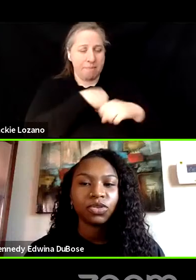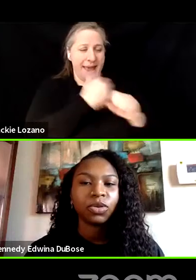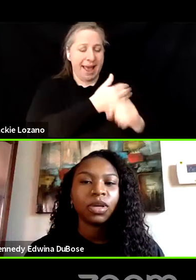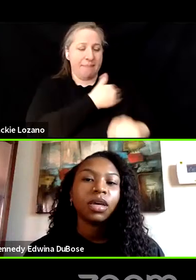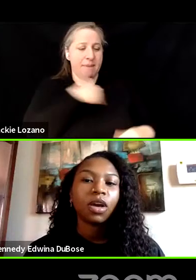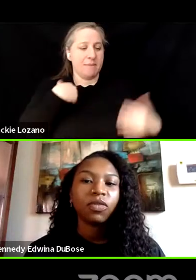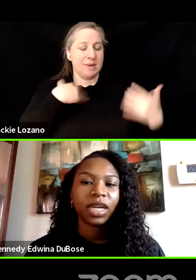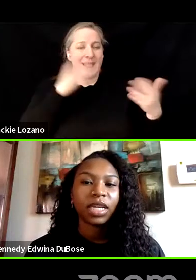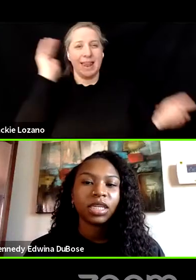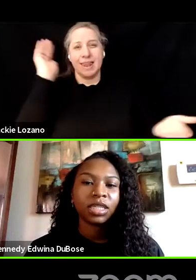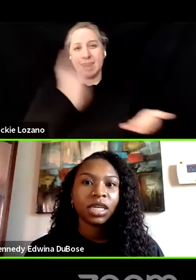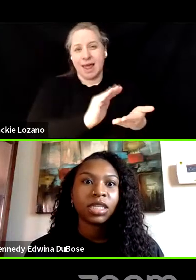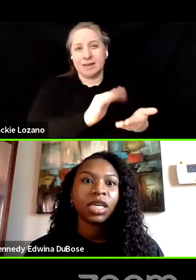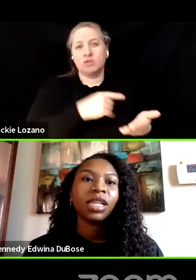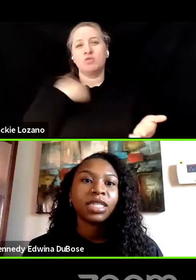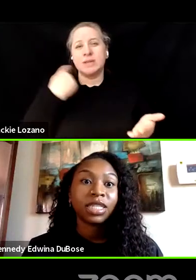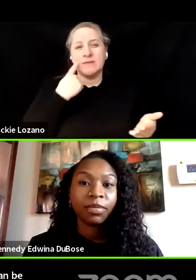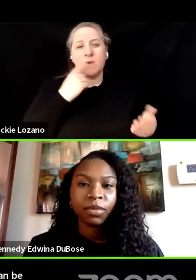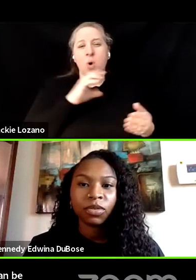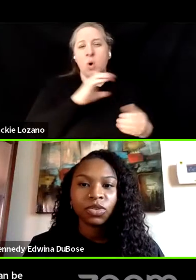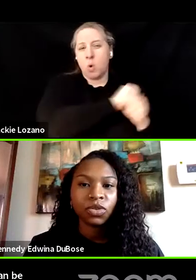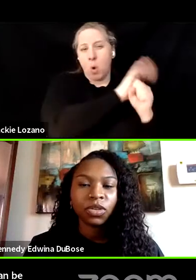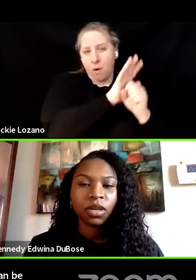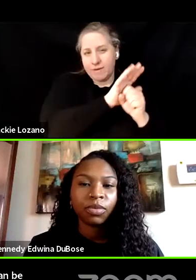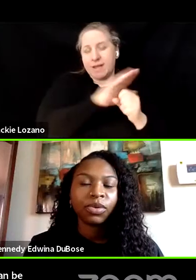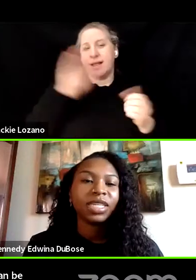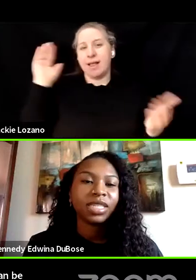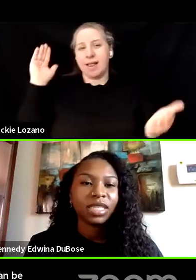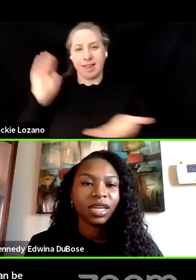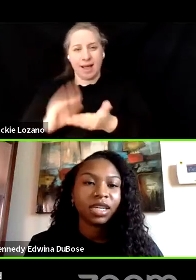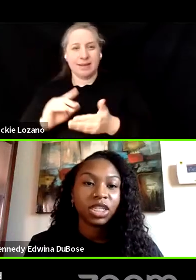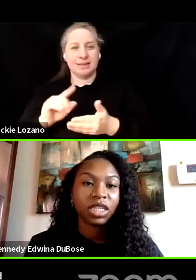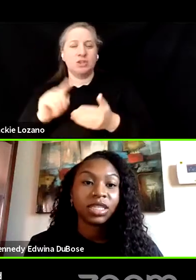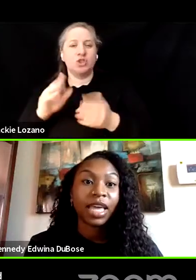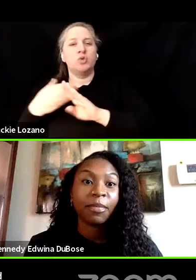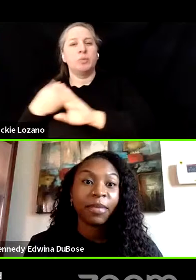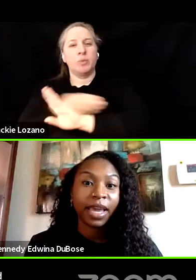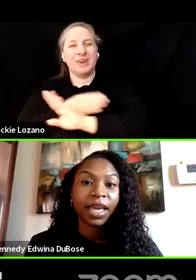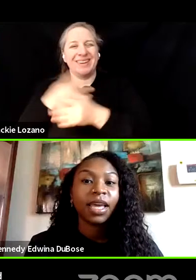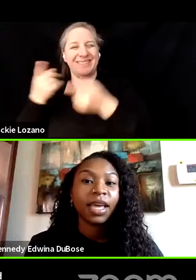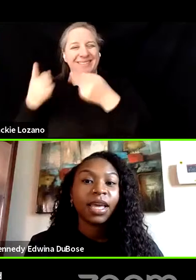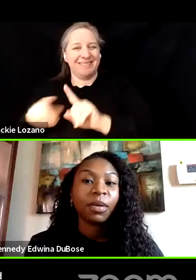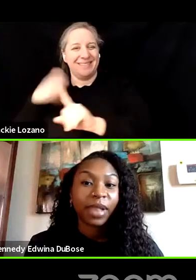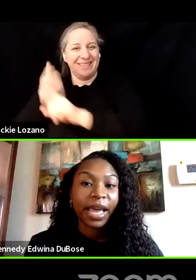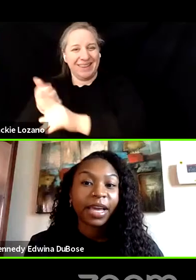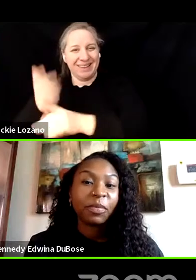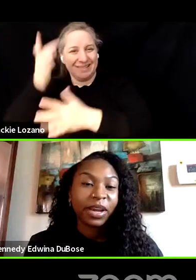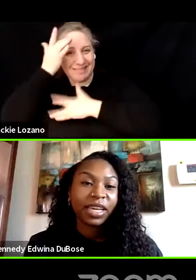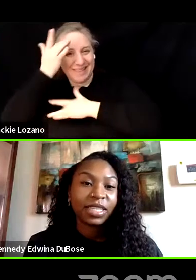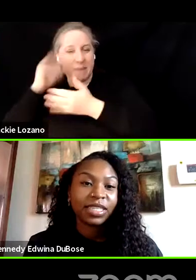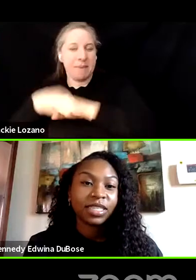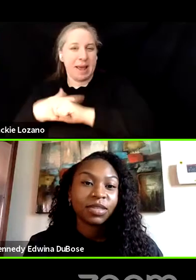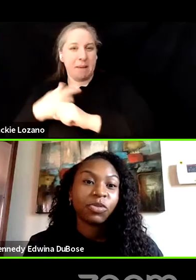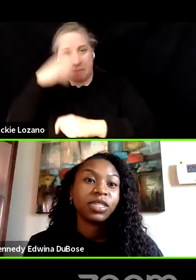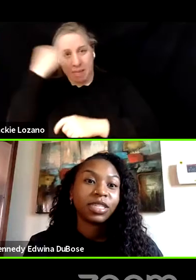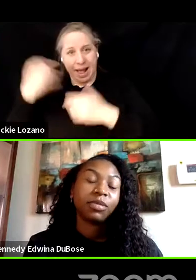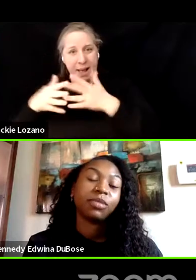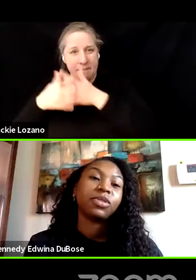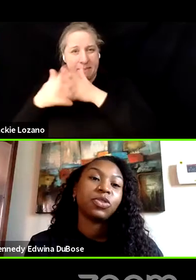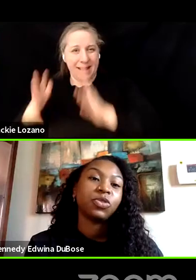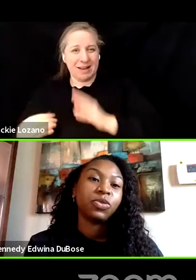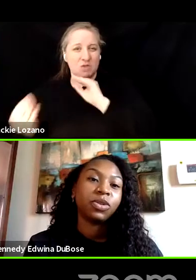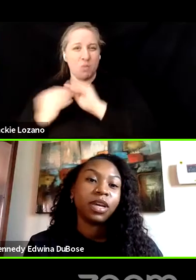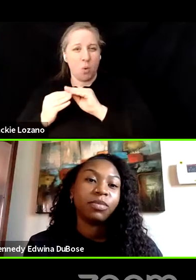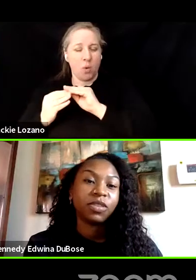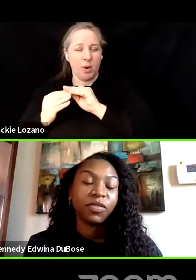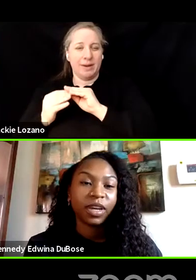susceptible to COVID-19 disease and less susceptible to the pre-existing conditions that make Black Americans more